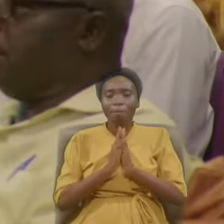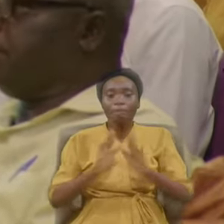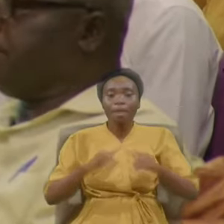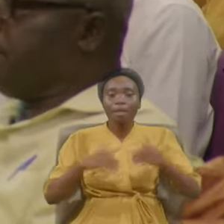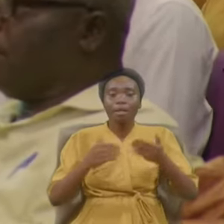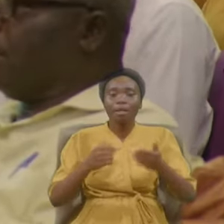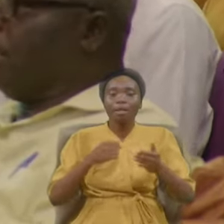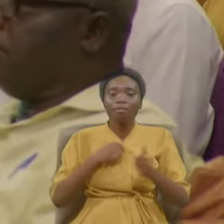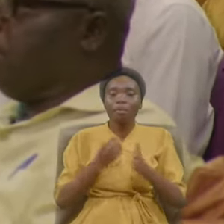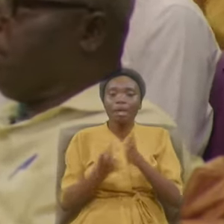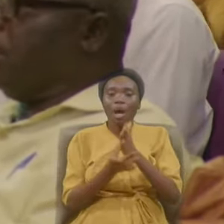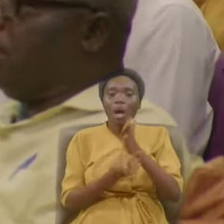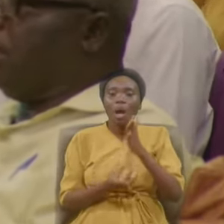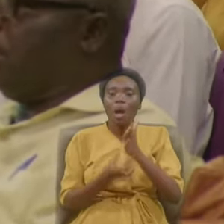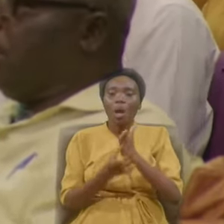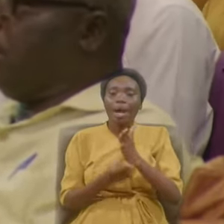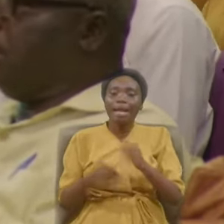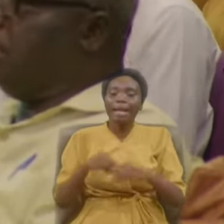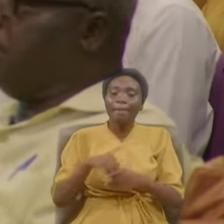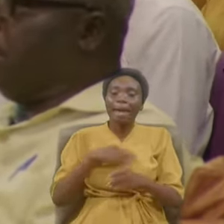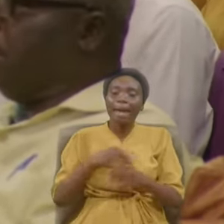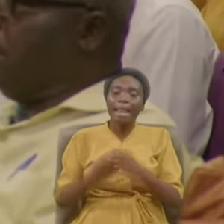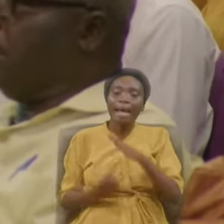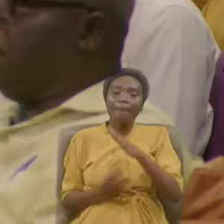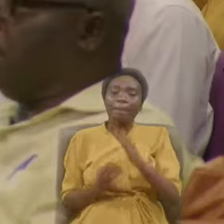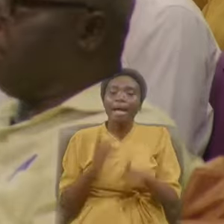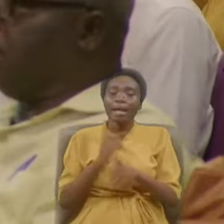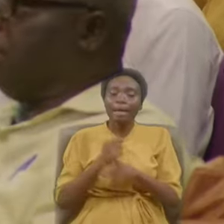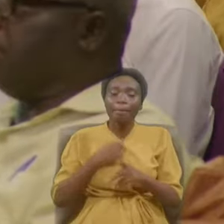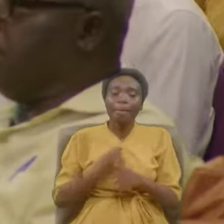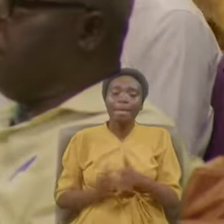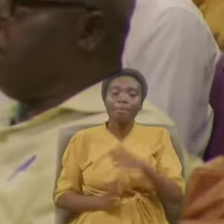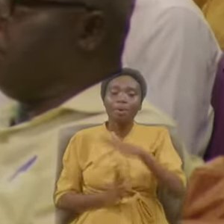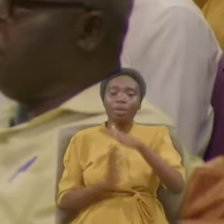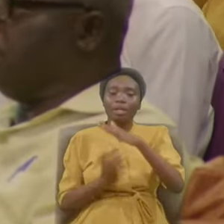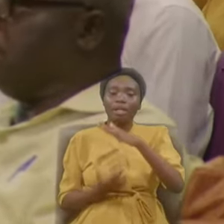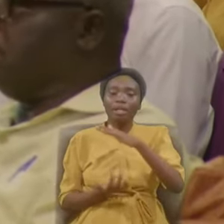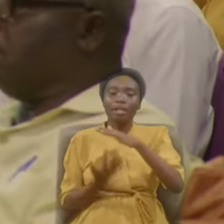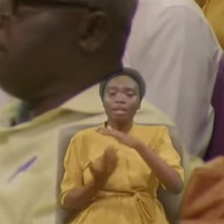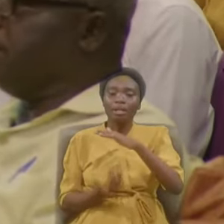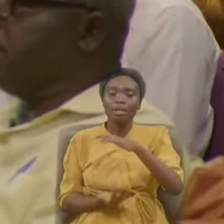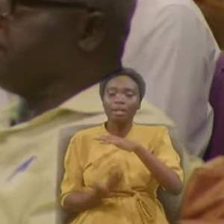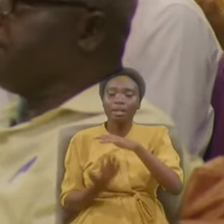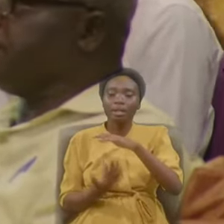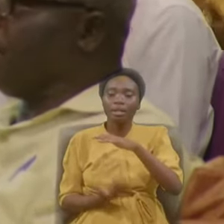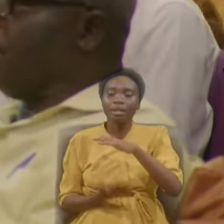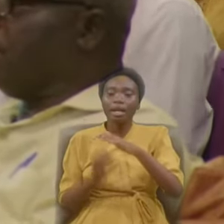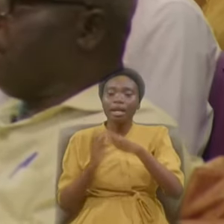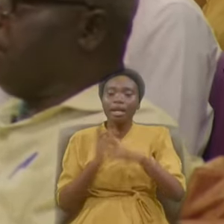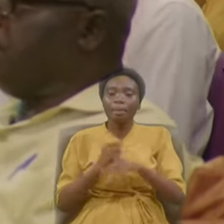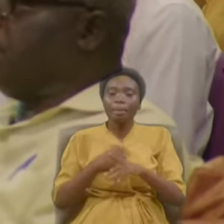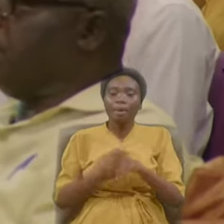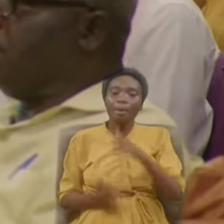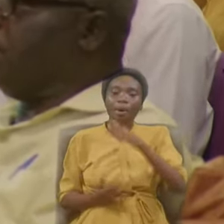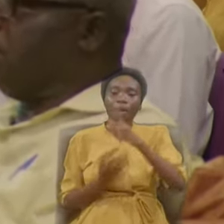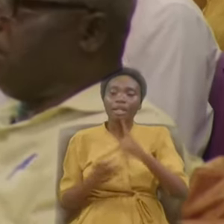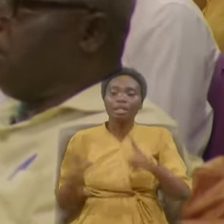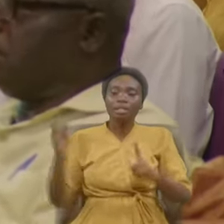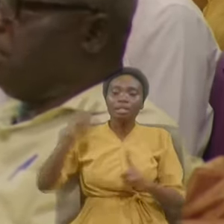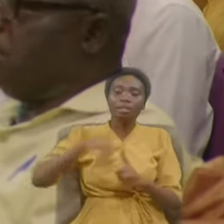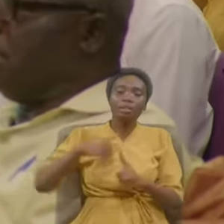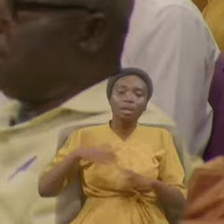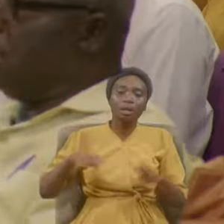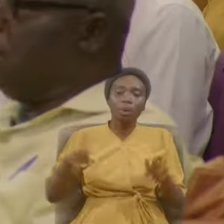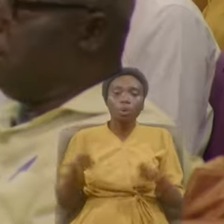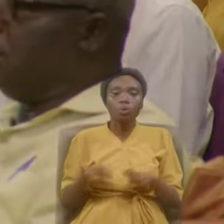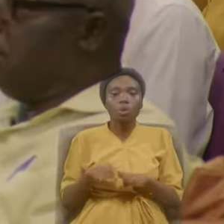pray. Give me oil in my lamp. Keep me burning. Keep me burning